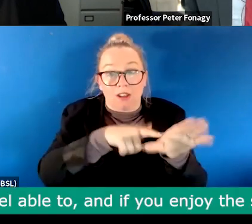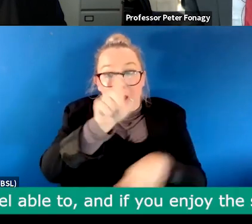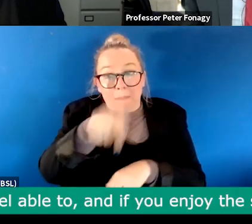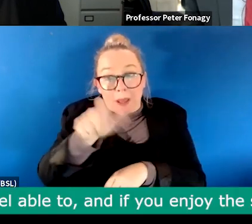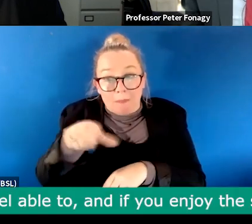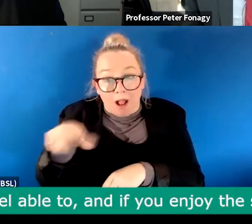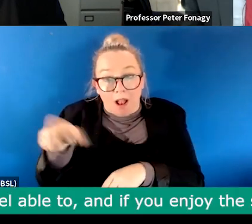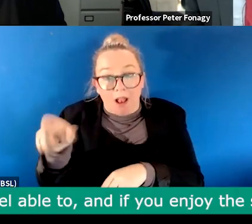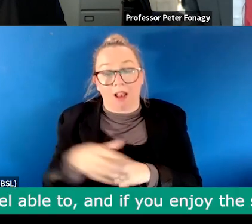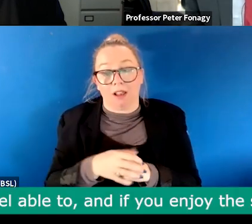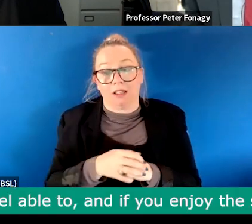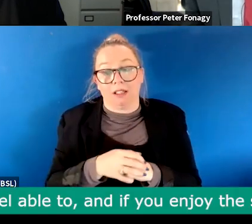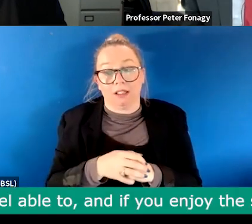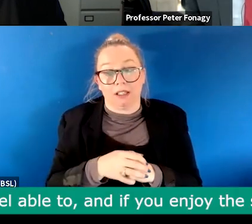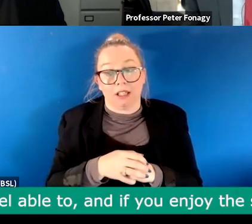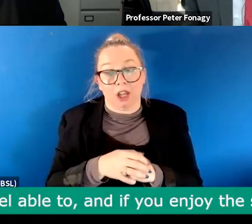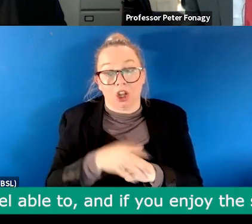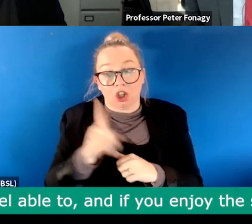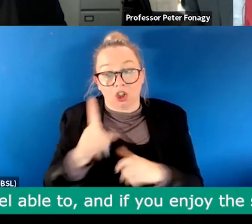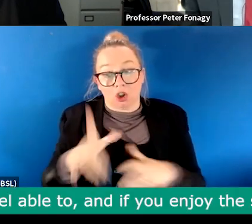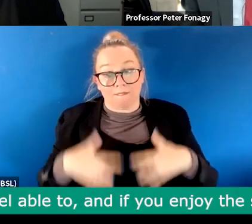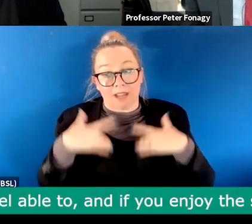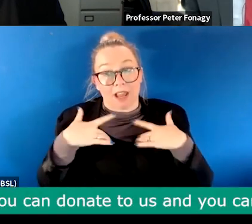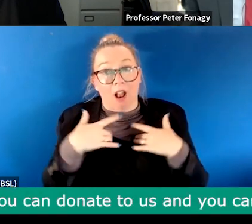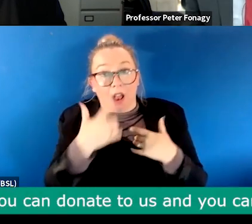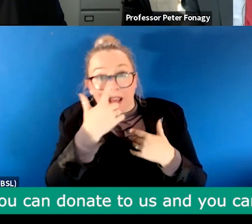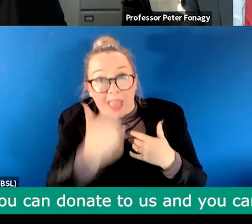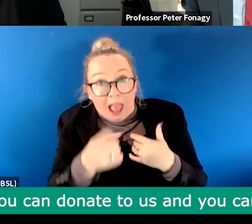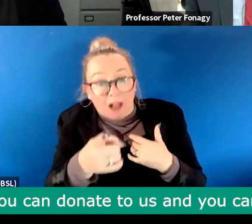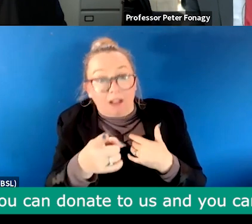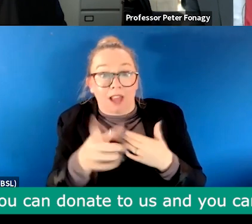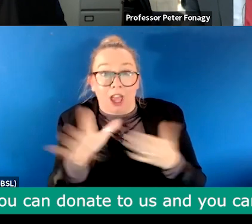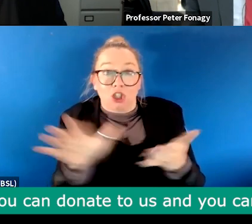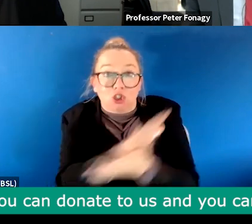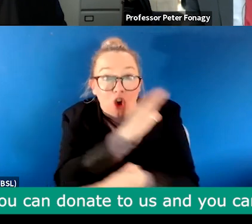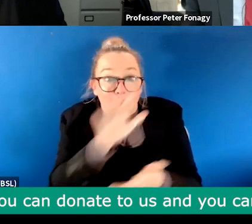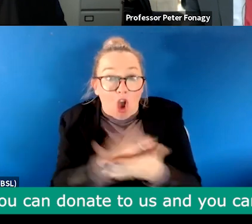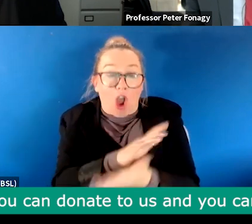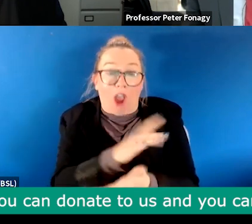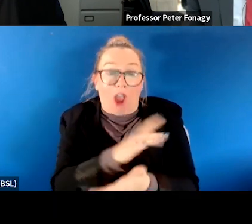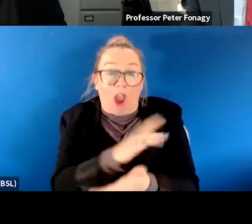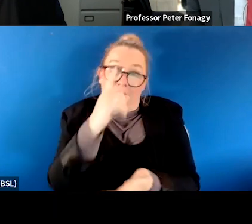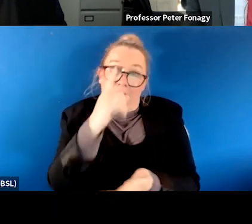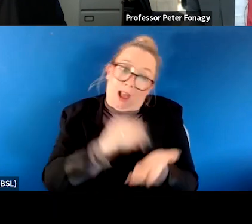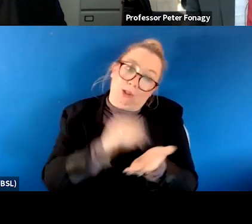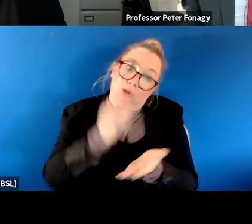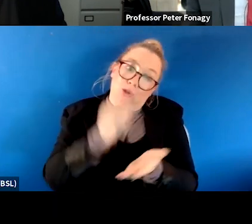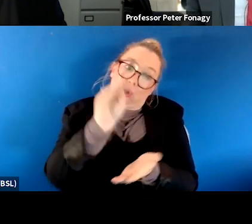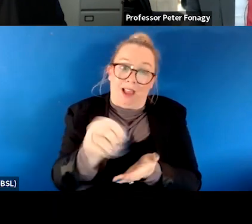If you feel able to, and if you enjoy the seminar, you can donate to us, and you can